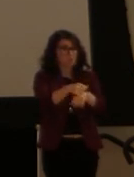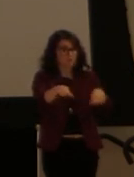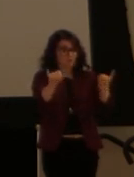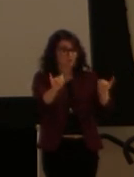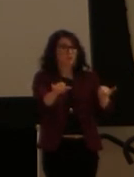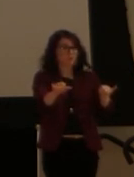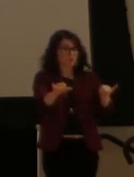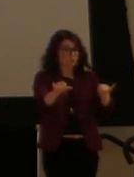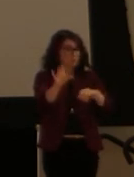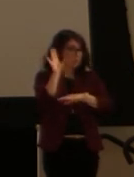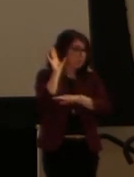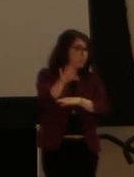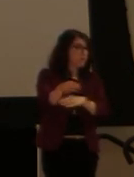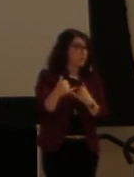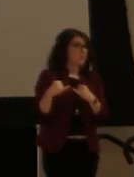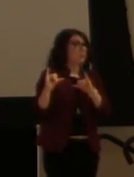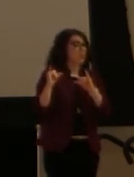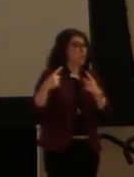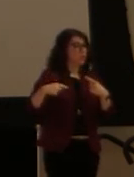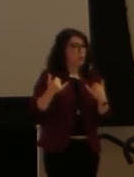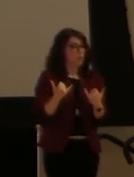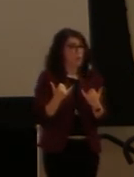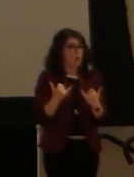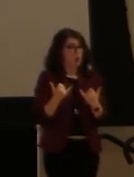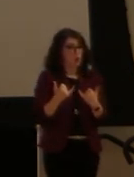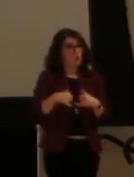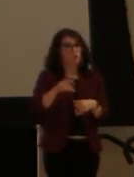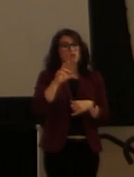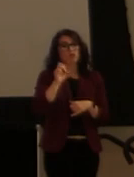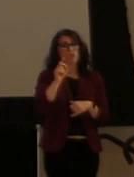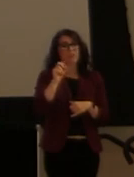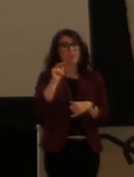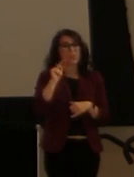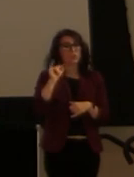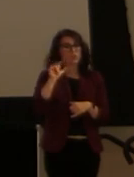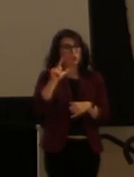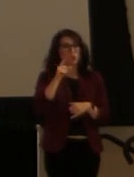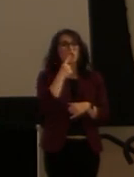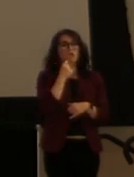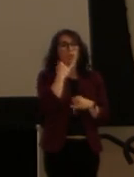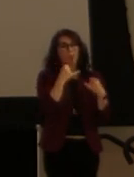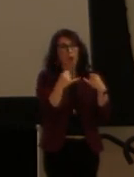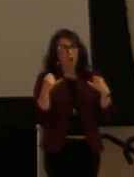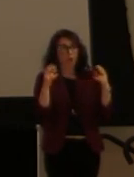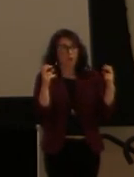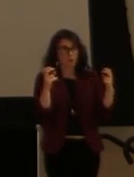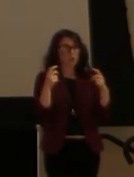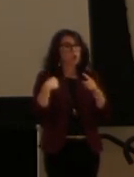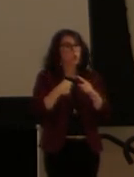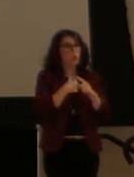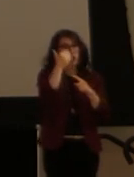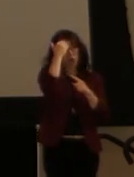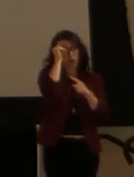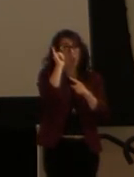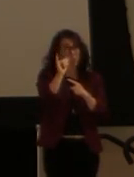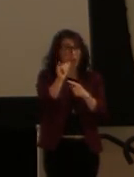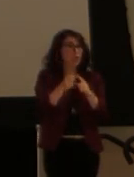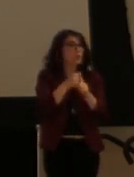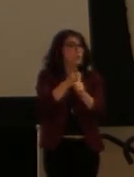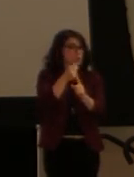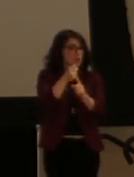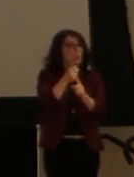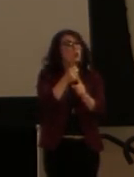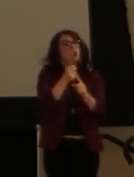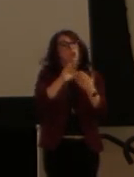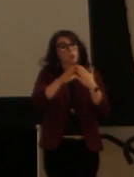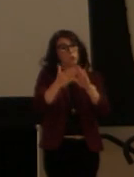to exist, such as residential redlining, predatory lending, which we know disproportionately impacts communities of color